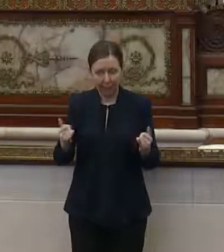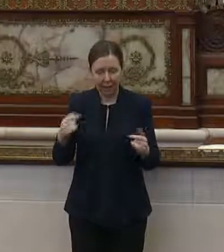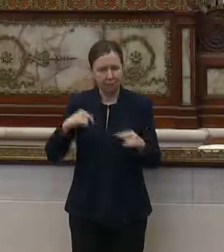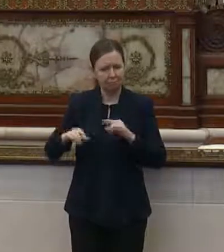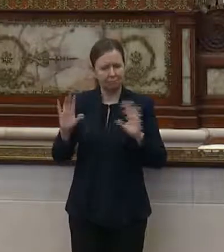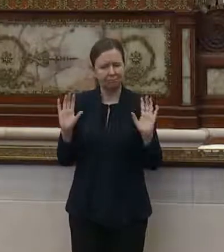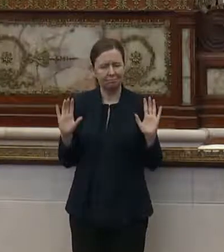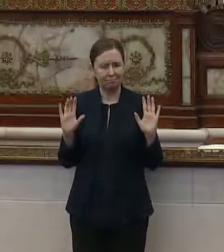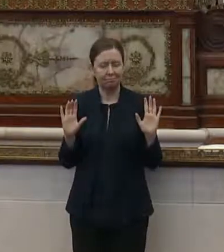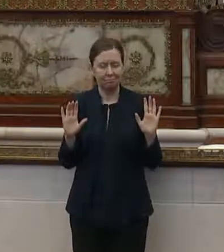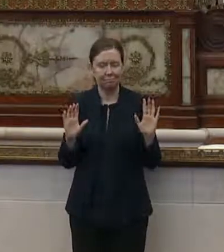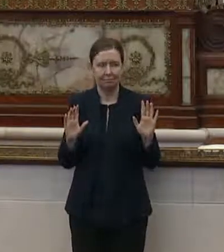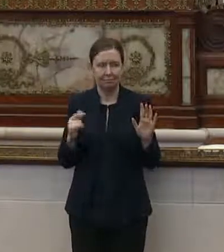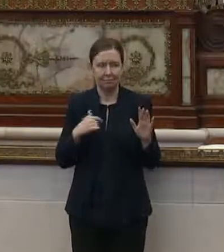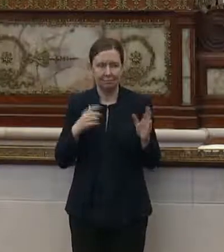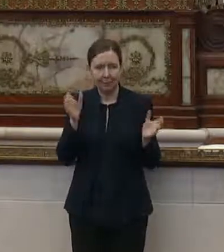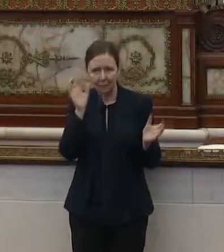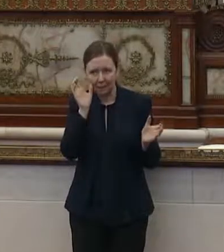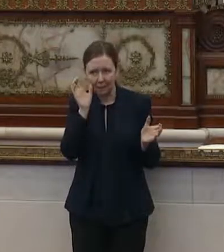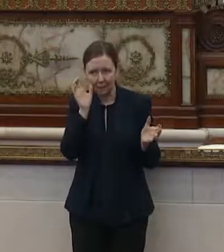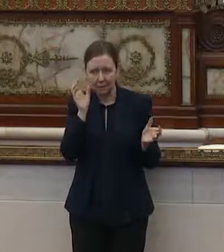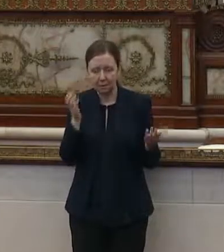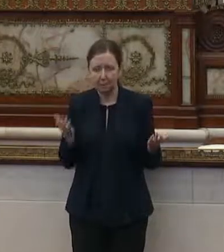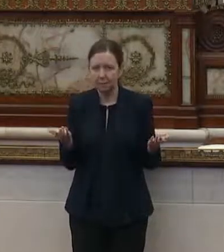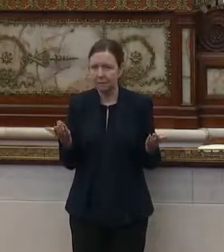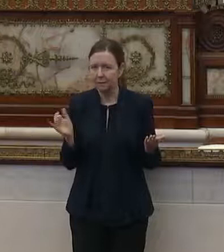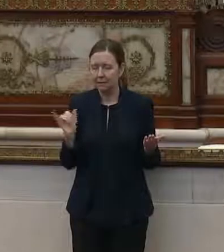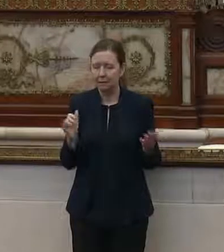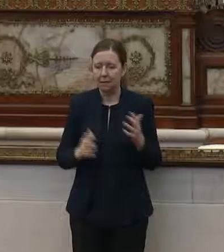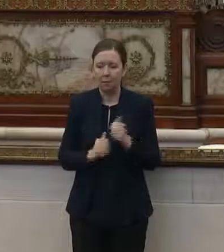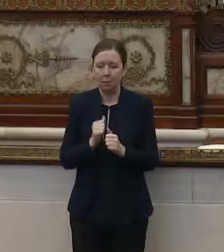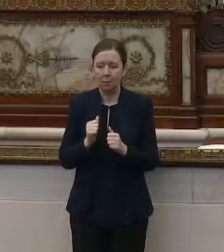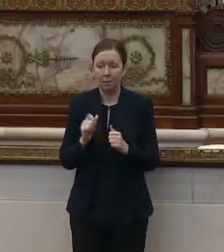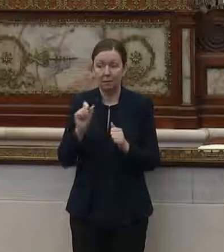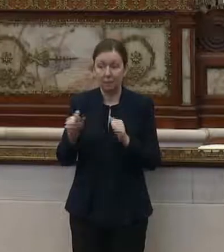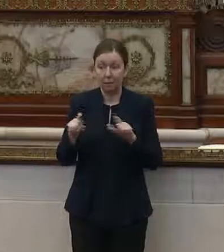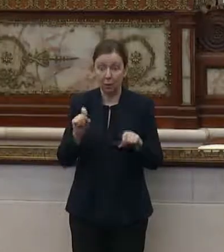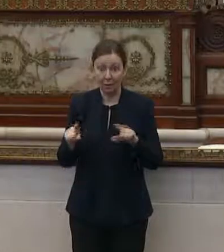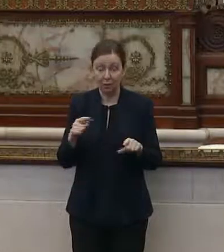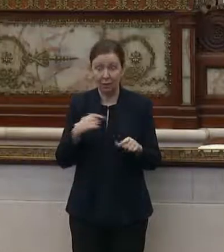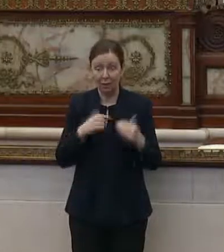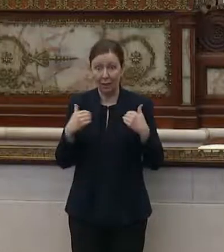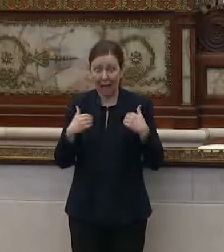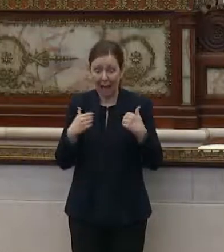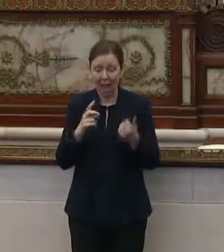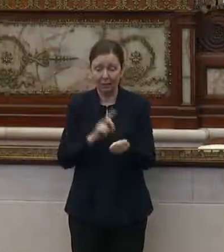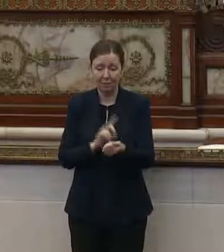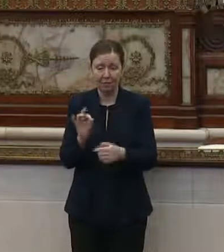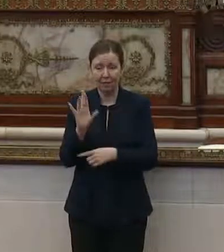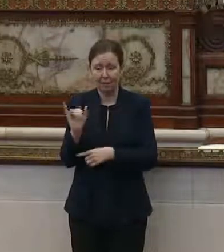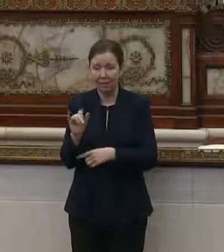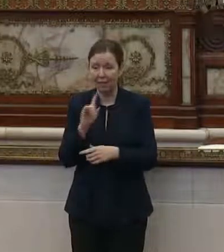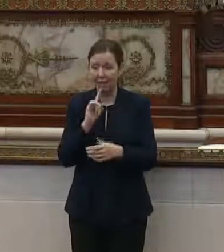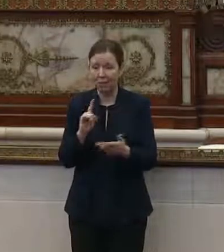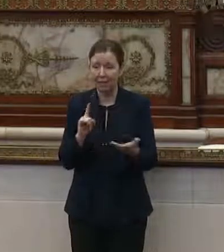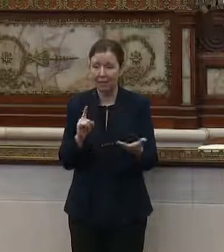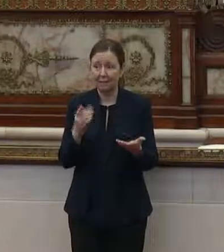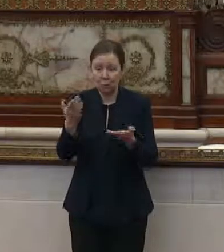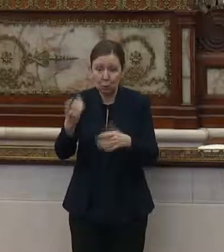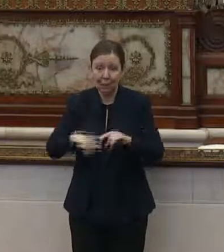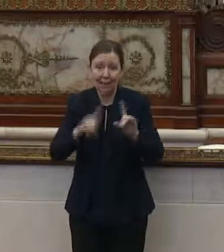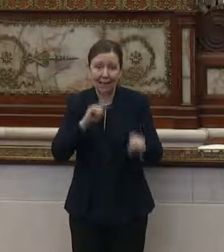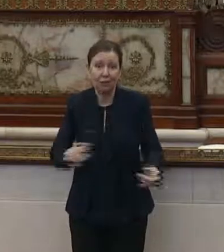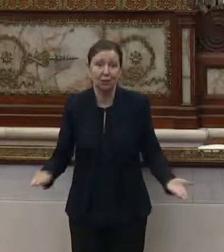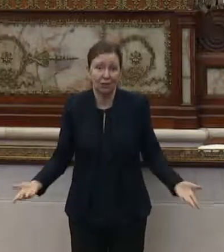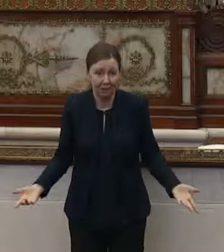because as I'm sitting here listening, it seems like the majority of the questions that we have, Dr. Farley is essentially incapable of answering. So